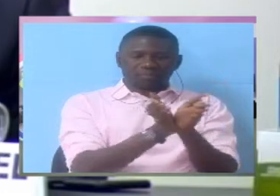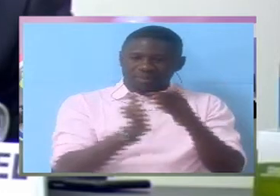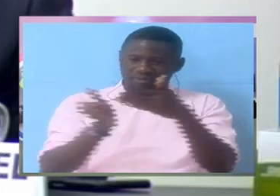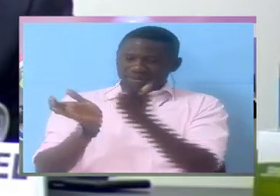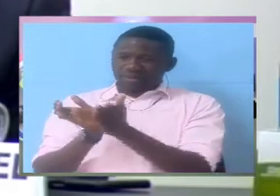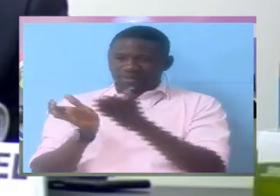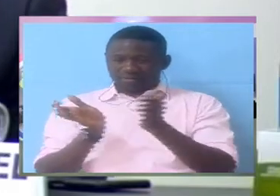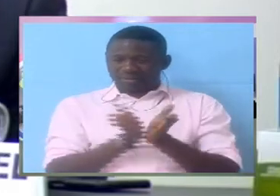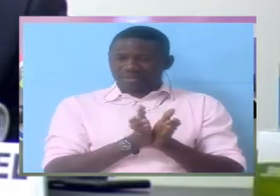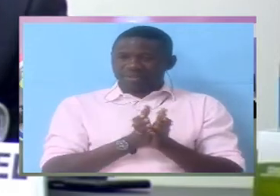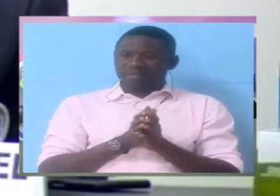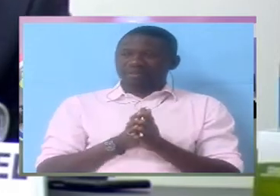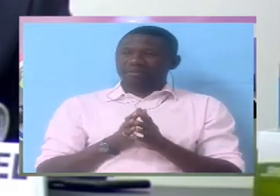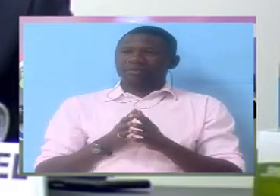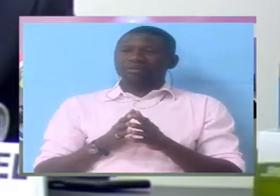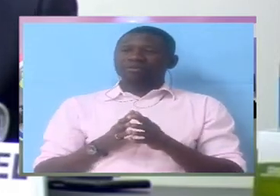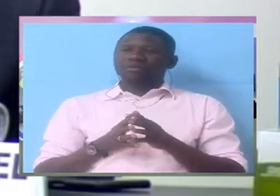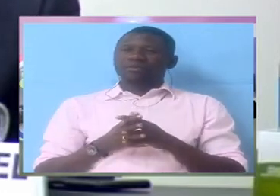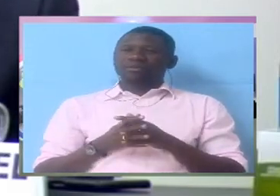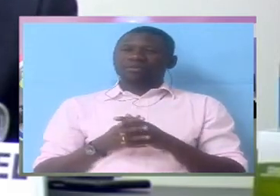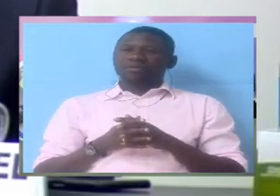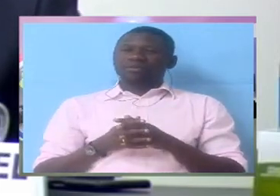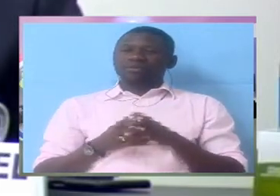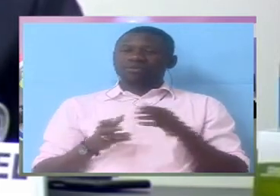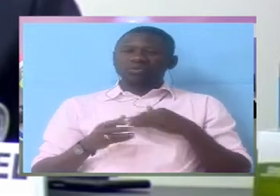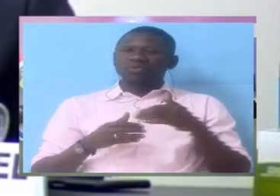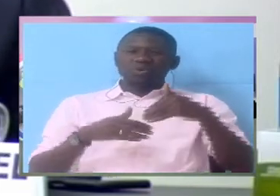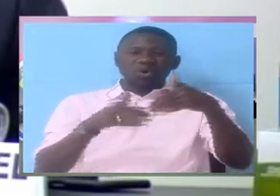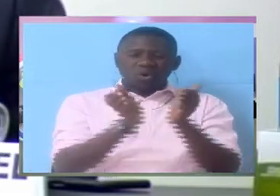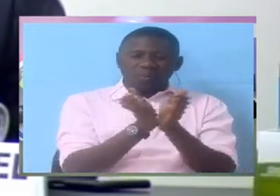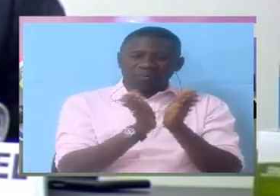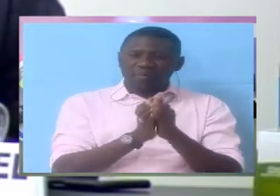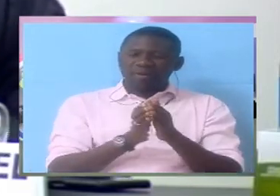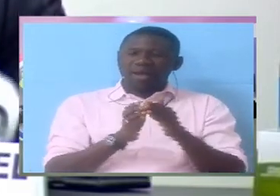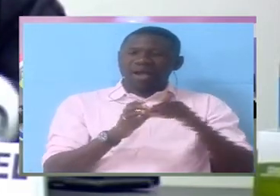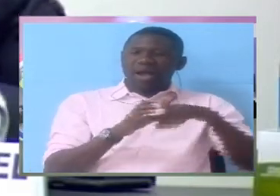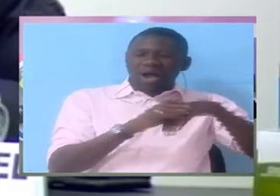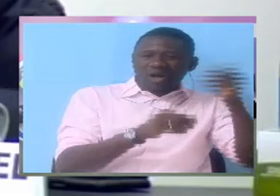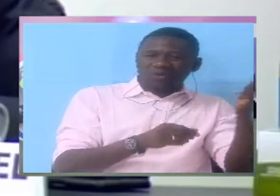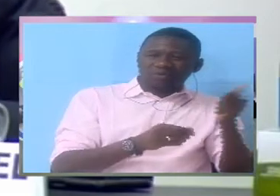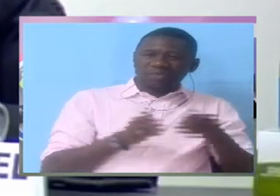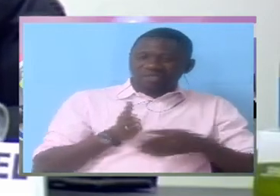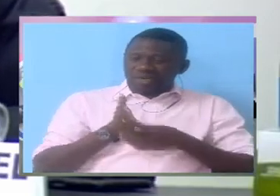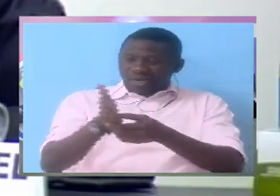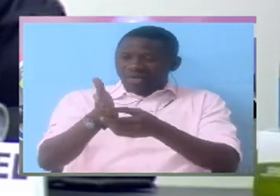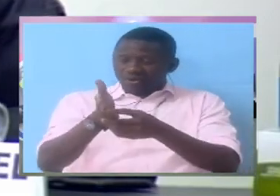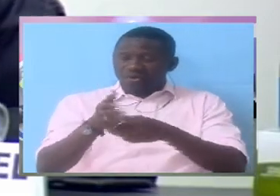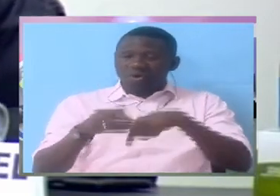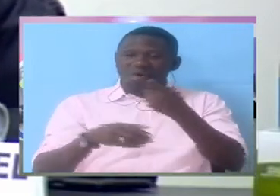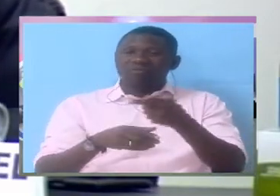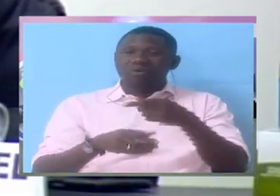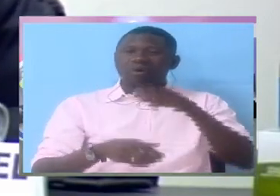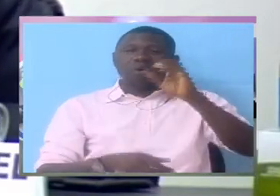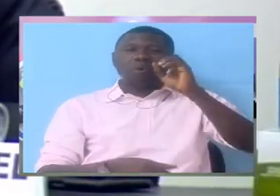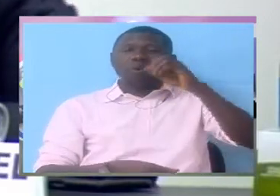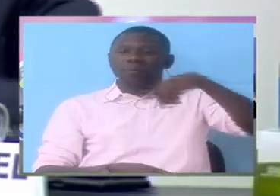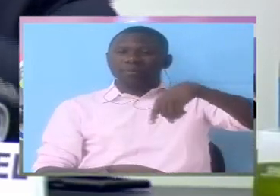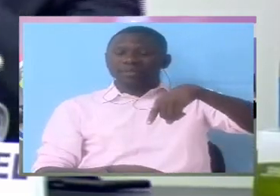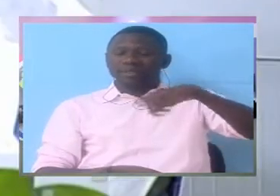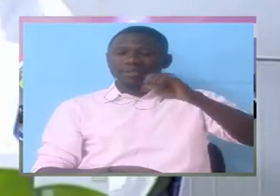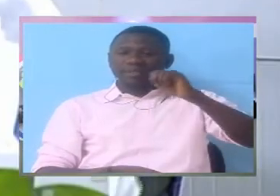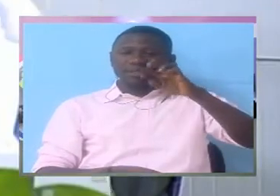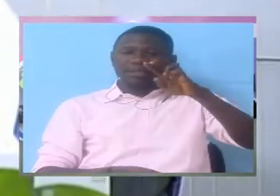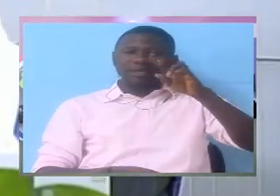compartmentation out? I mean would you compartment out the director of operations fodu iba fala ko